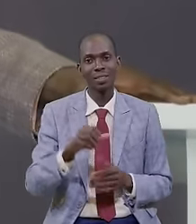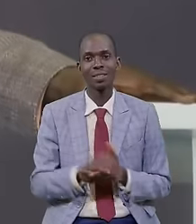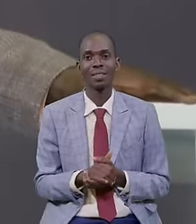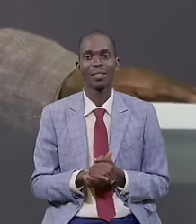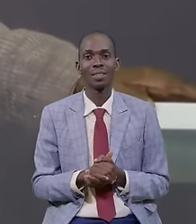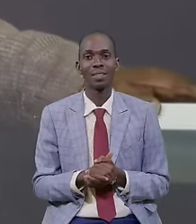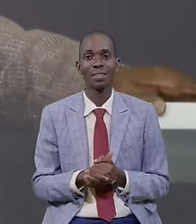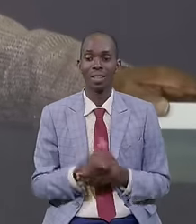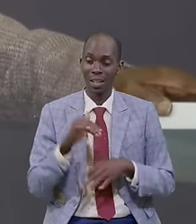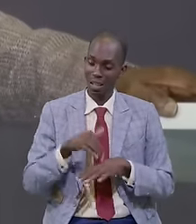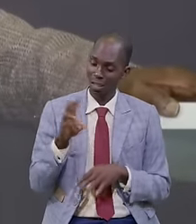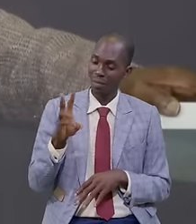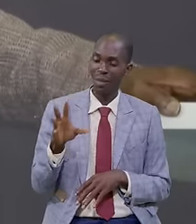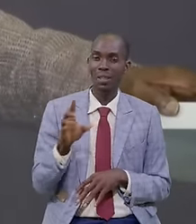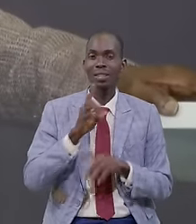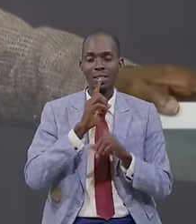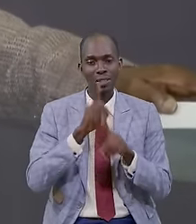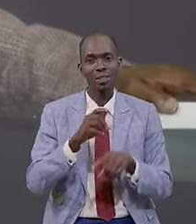at 65.